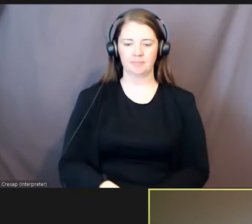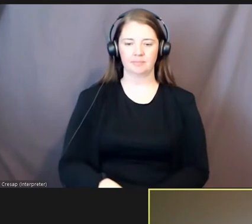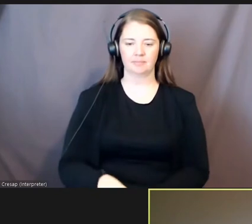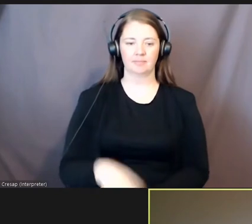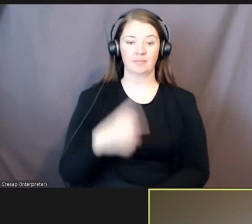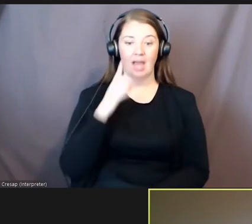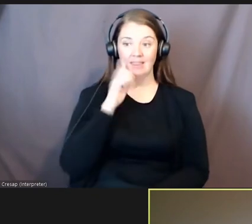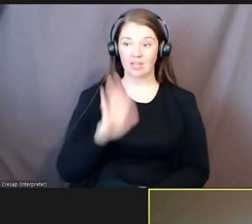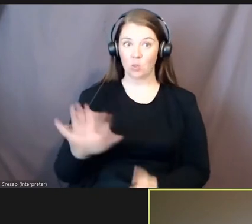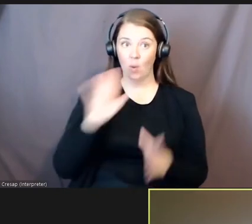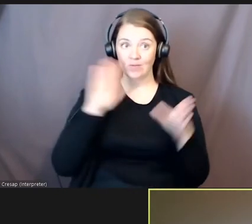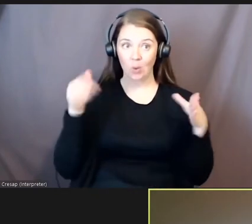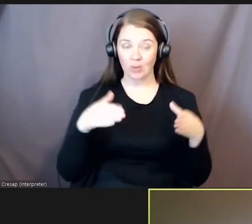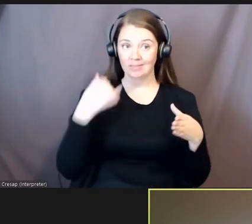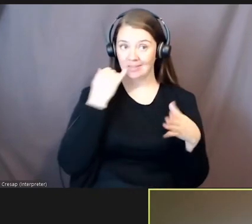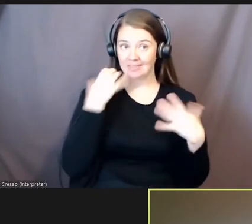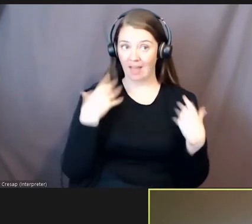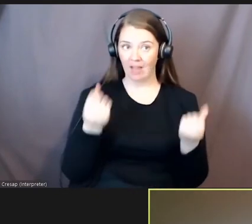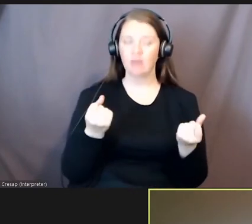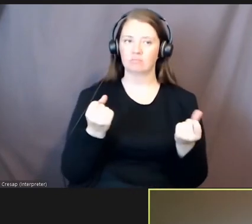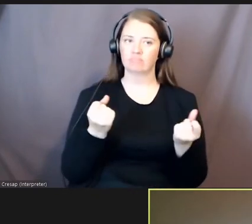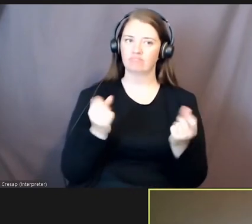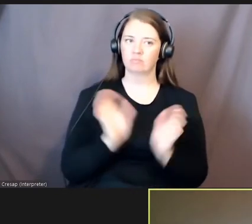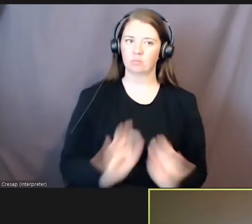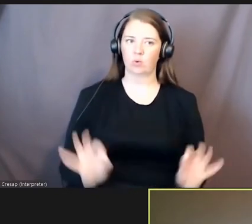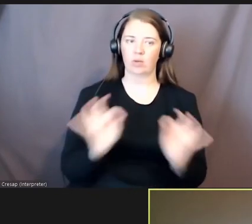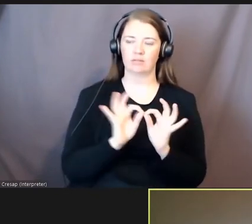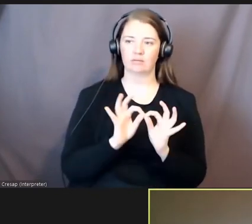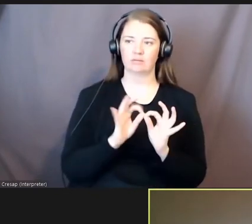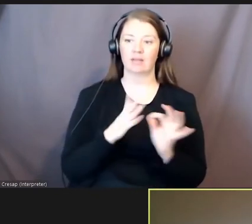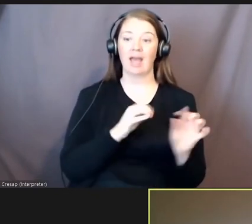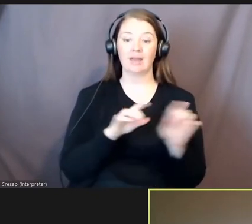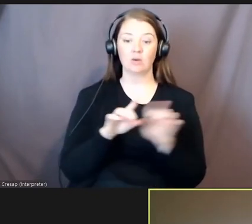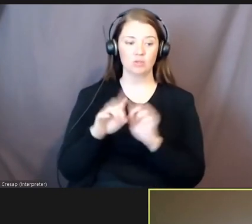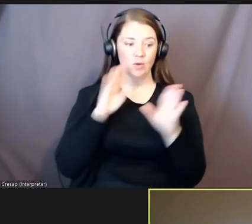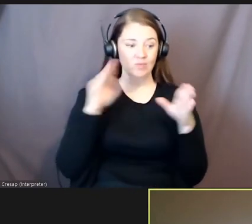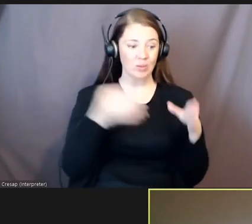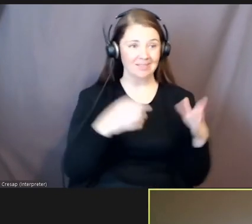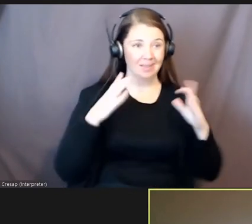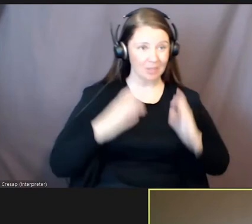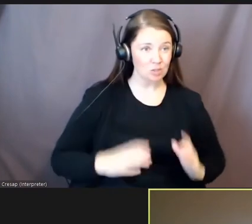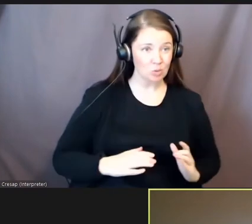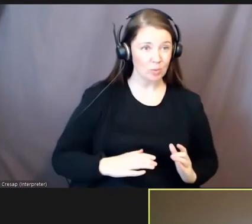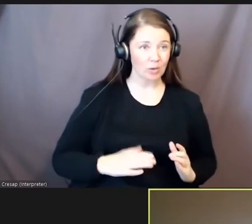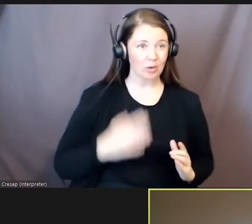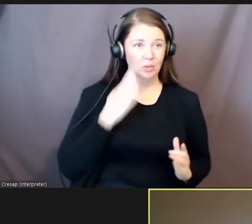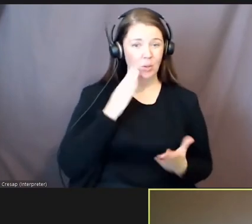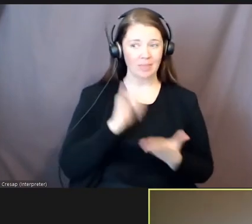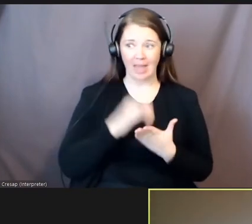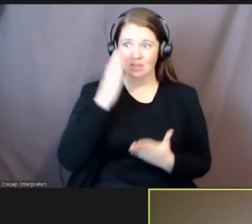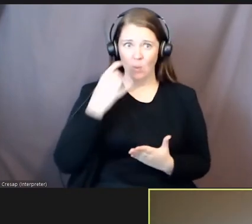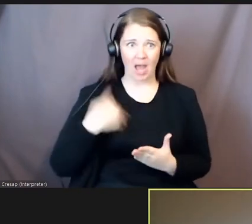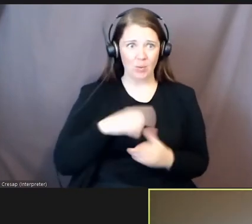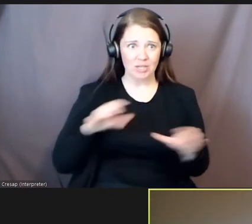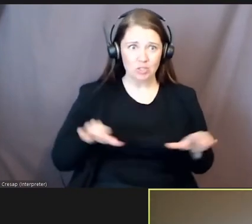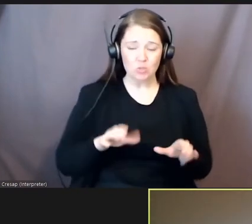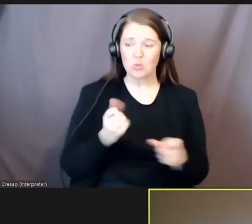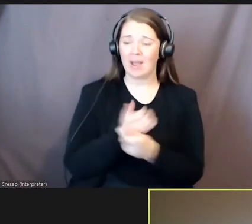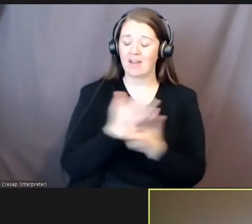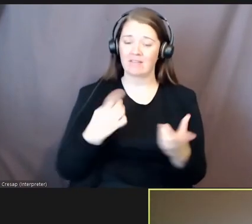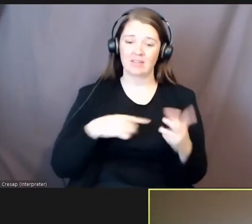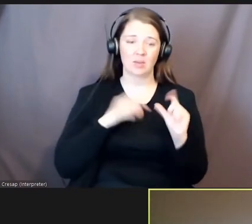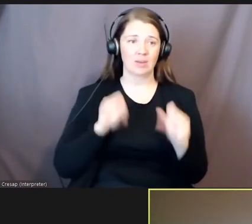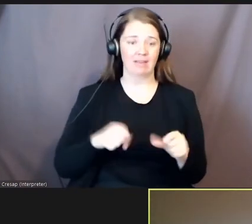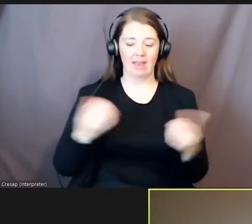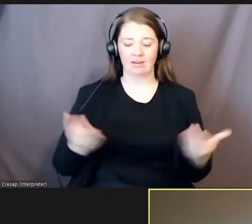have on telehealth here is going to be very important. And the focus you bring on the consumer at the end of the day, you know, that's absolutely why we do everything we can at the FCC,